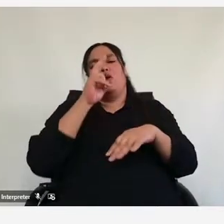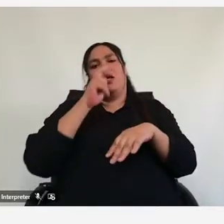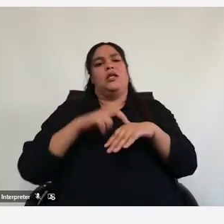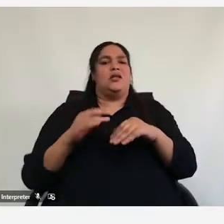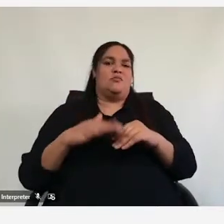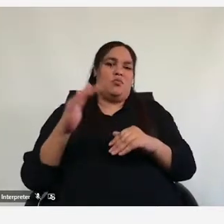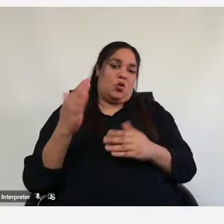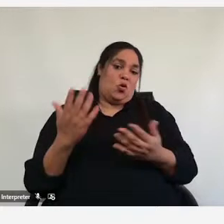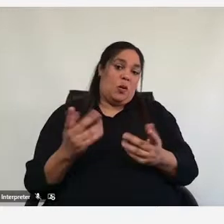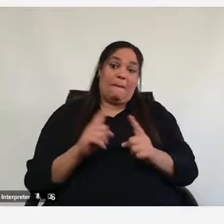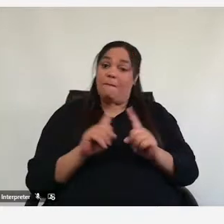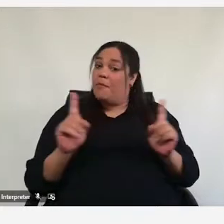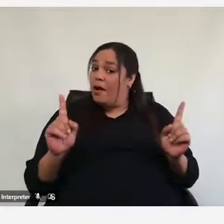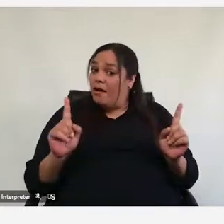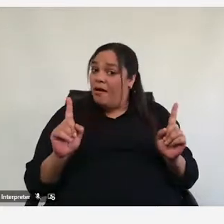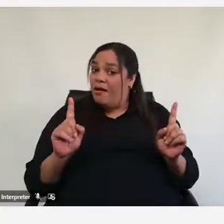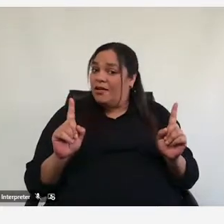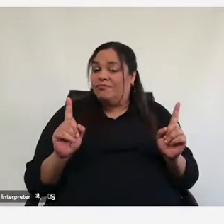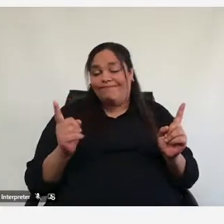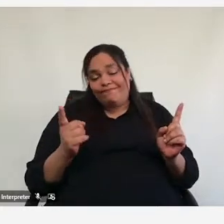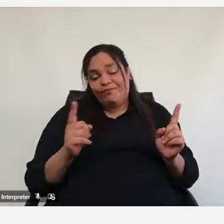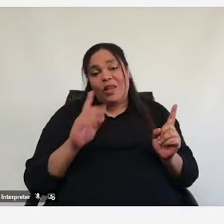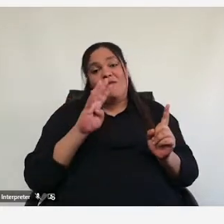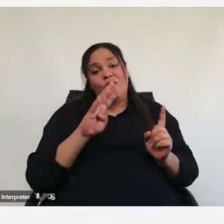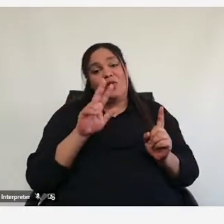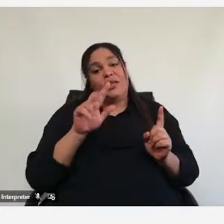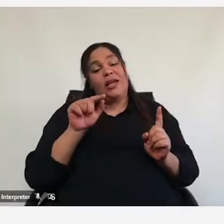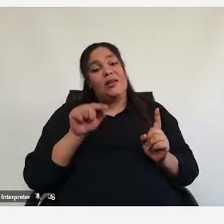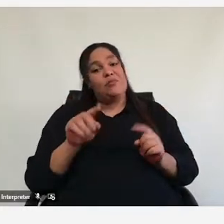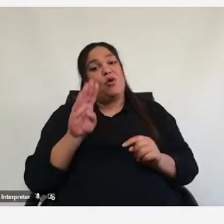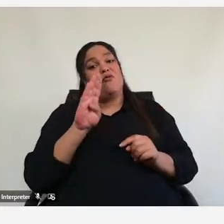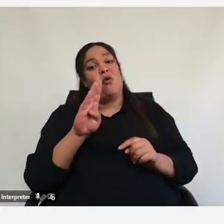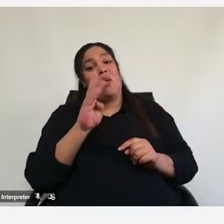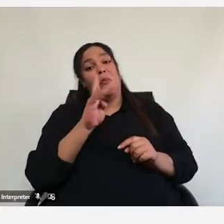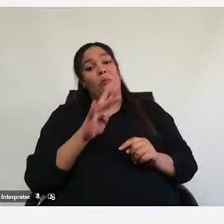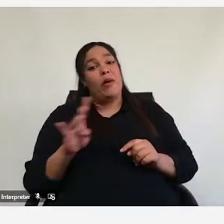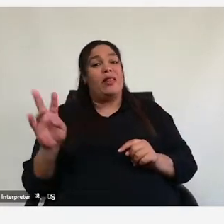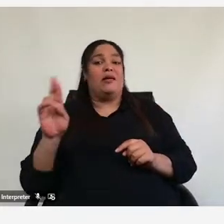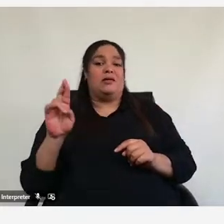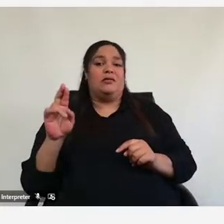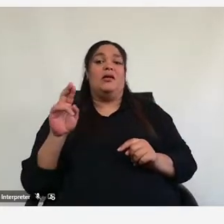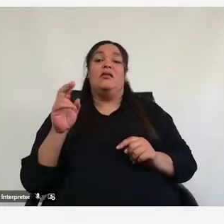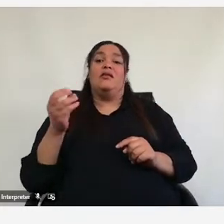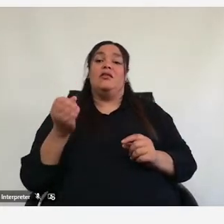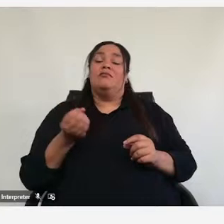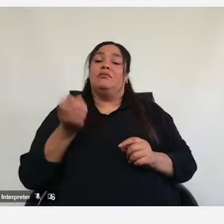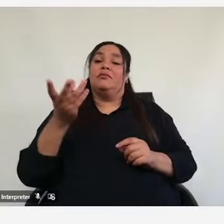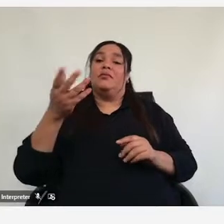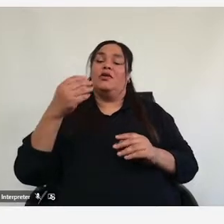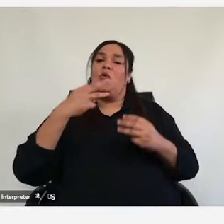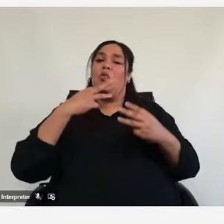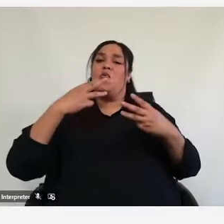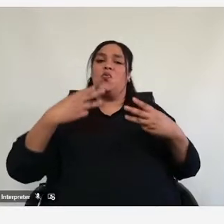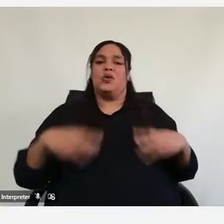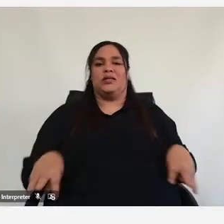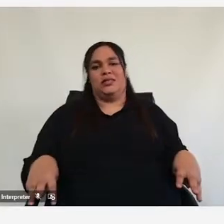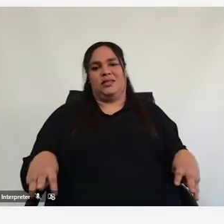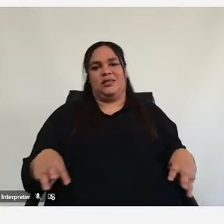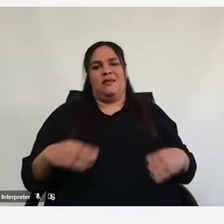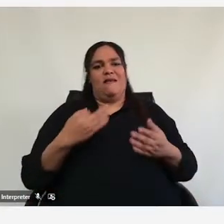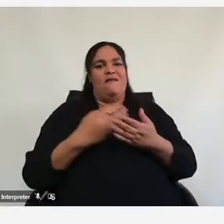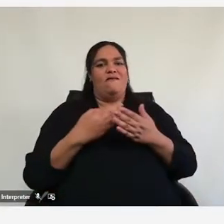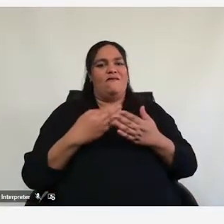most. But instead, 48.4 billion rand was flushed down the drain, funding